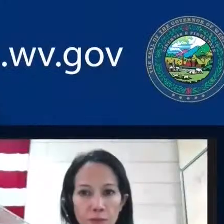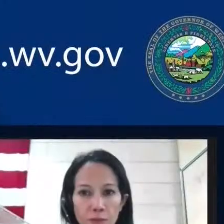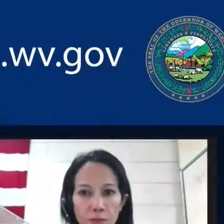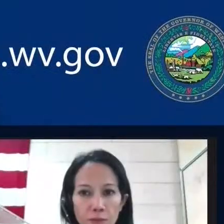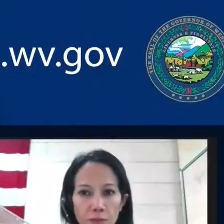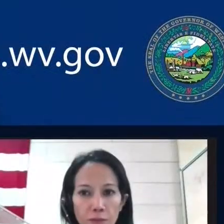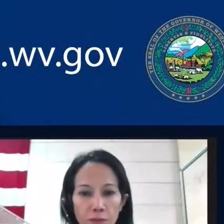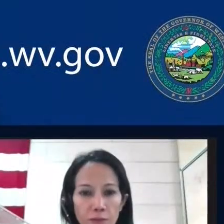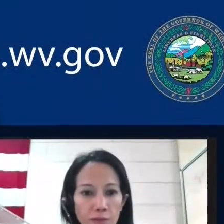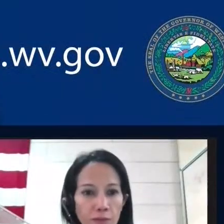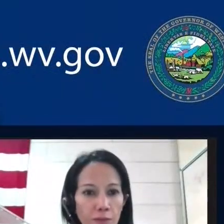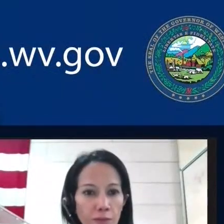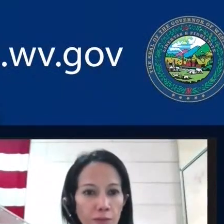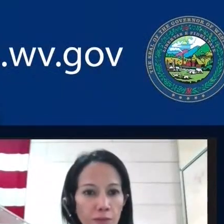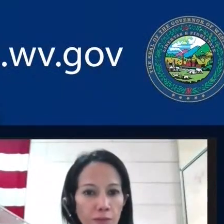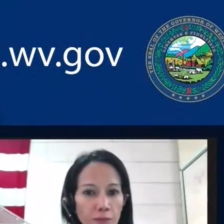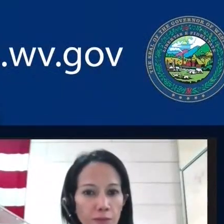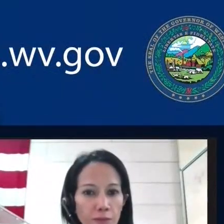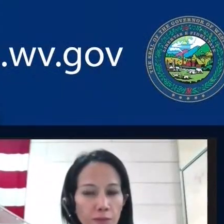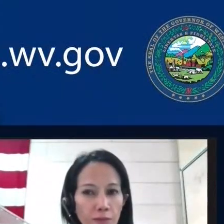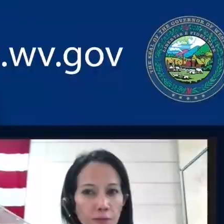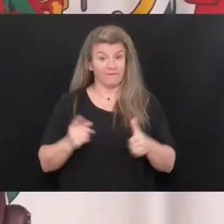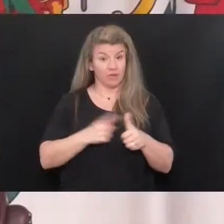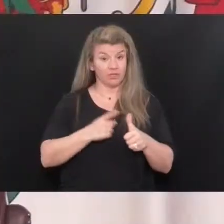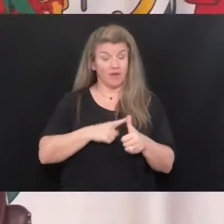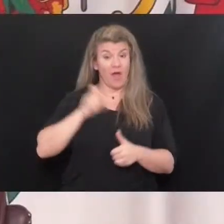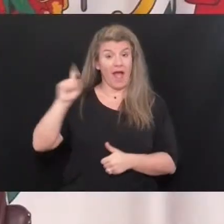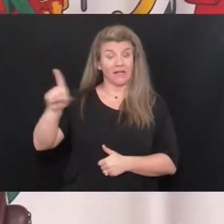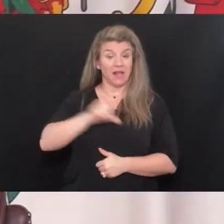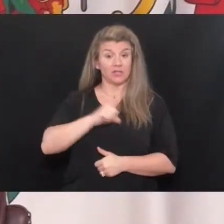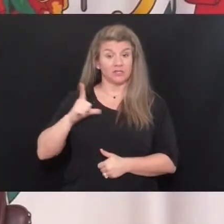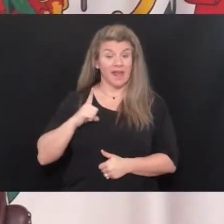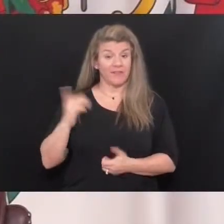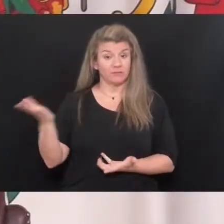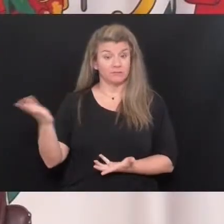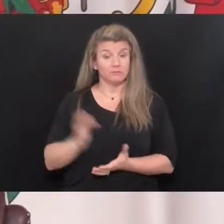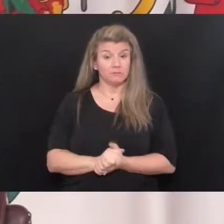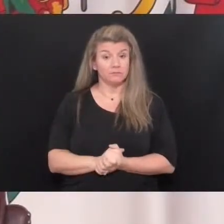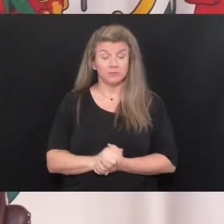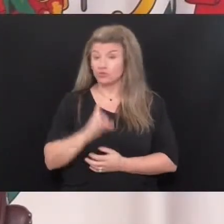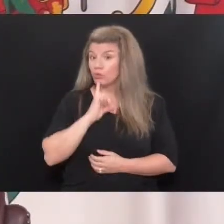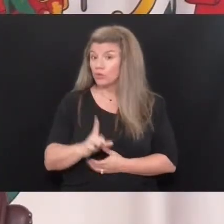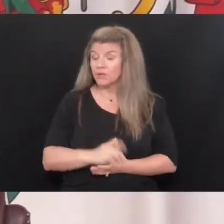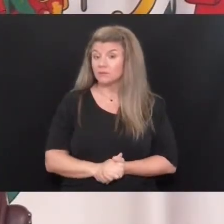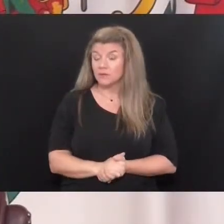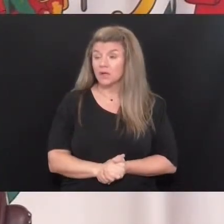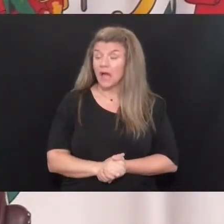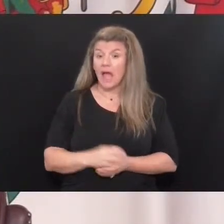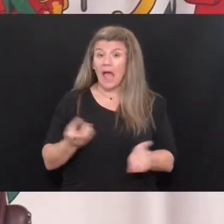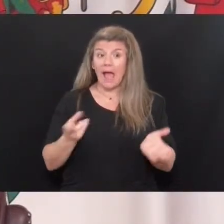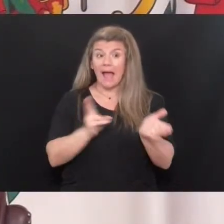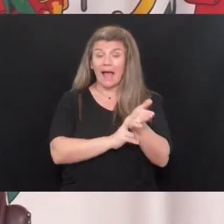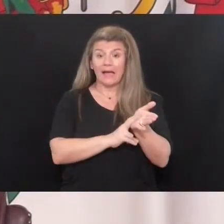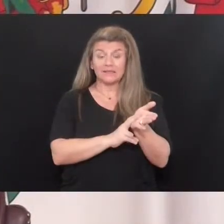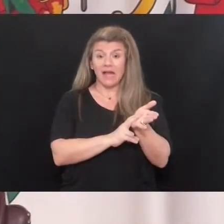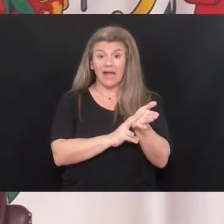Well, Phil, first of all, you ought to ask the legislature. I mean, really and truly, I signed